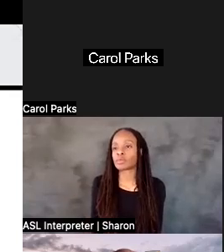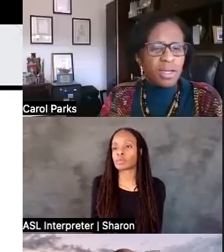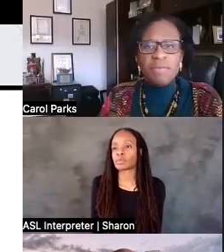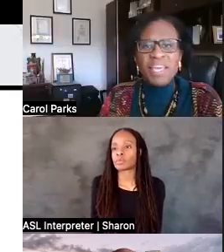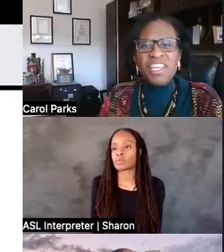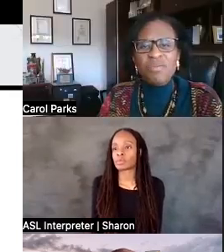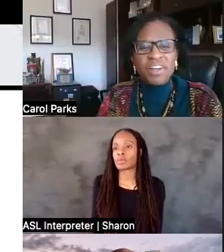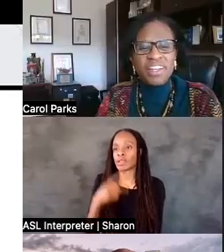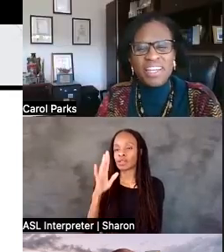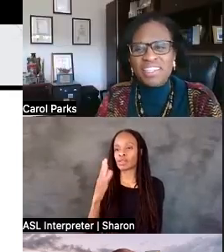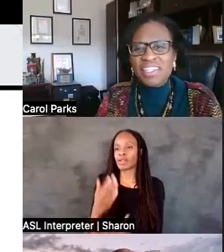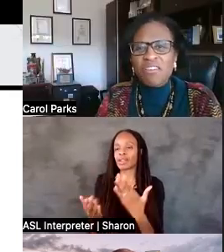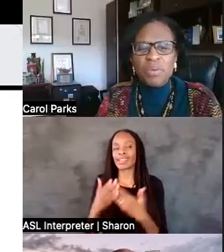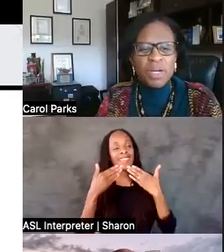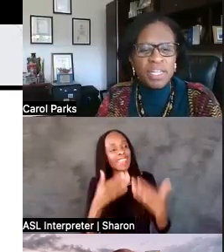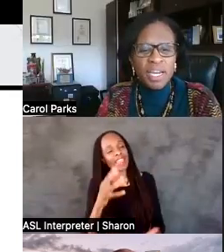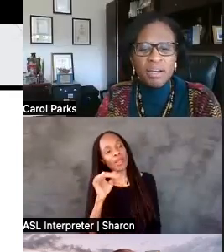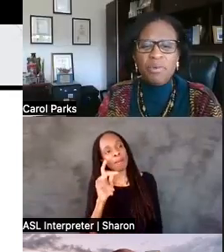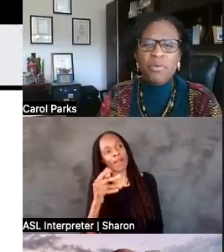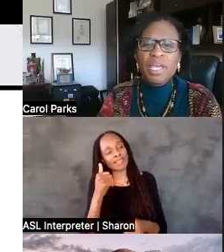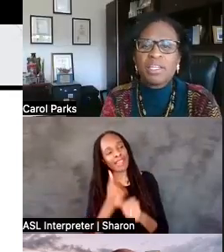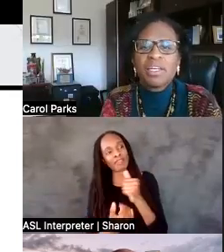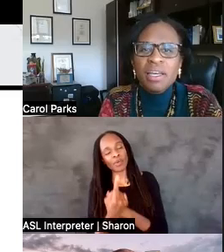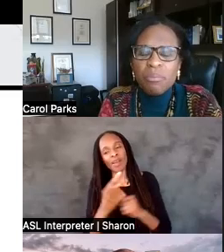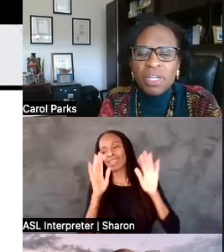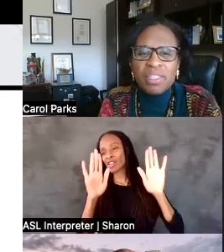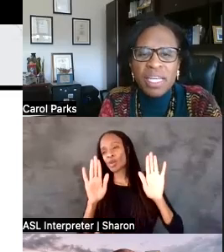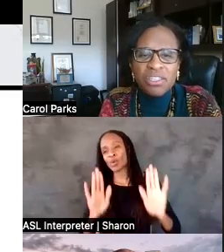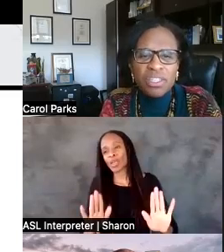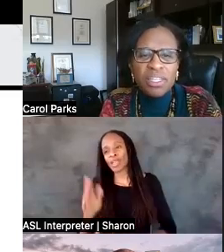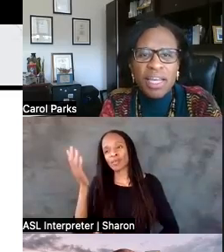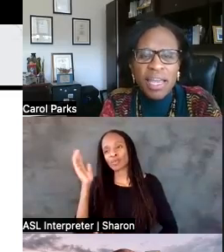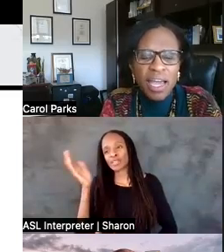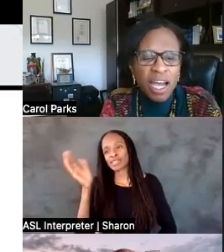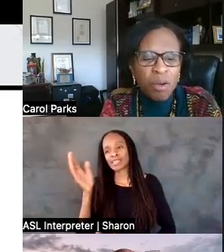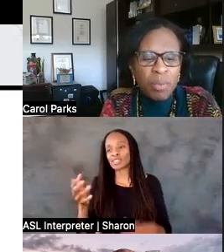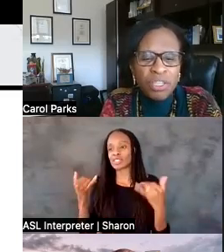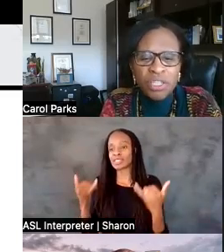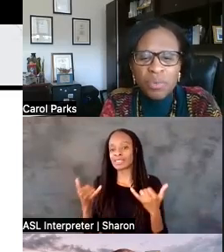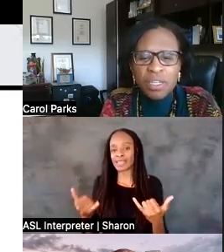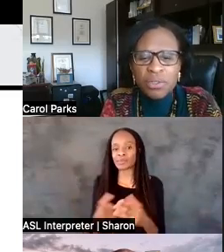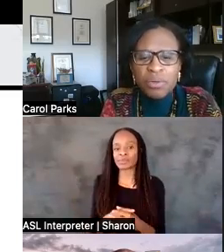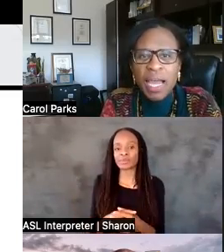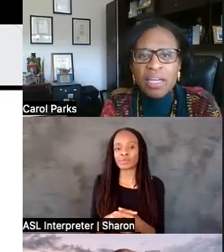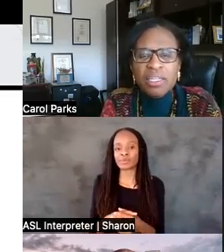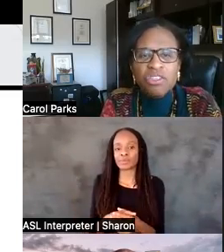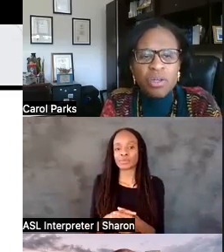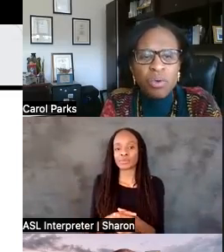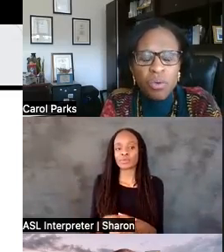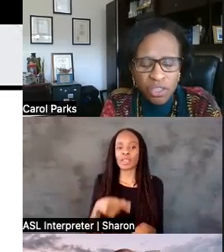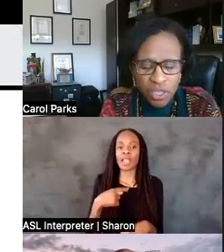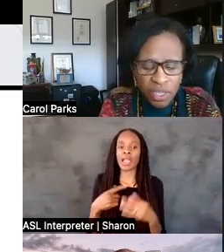See your hand raised. Thank you, Mark, and to everyone. Great presentations today. Just wanted to